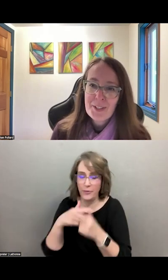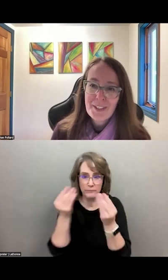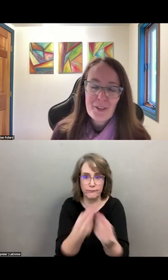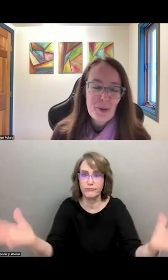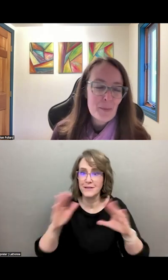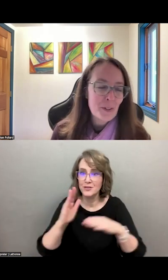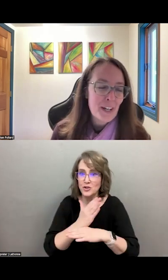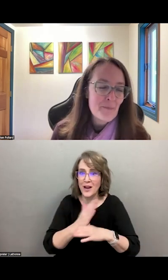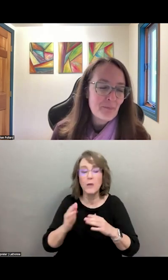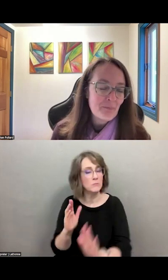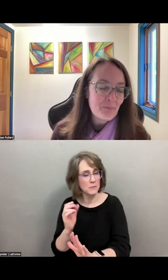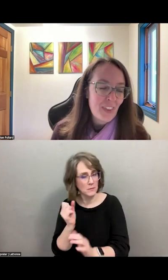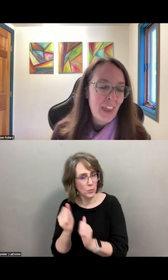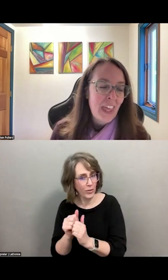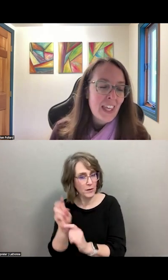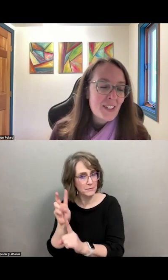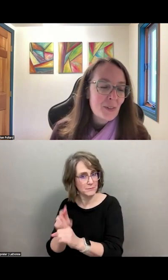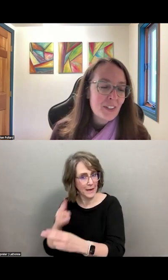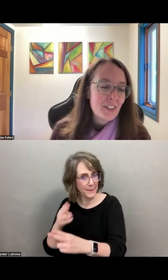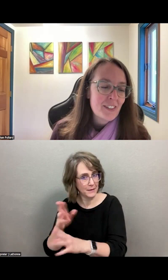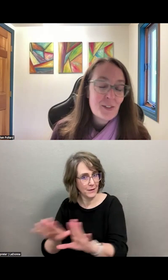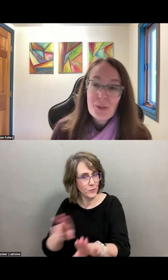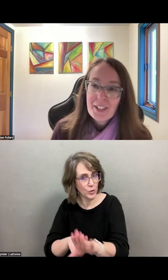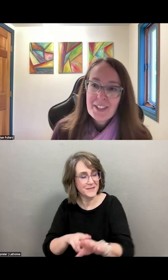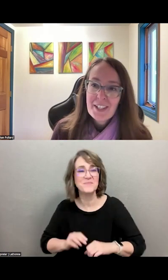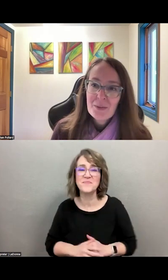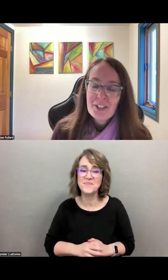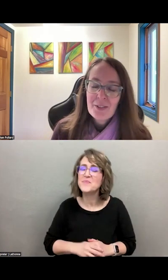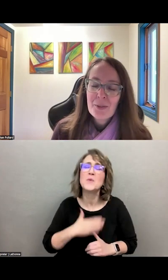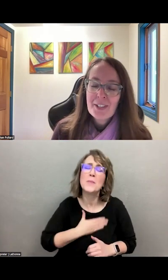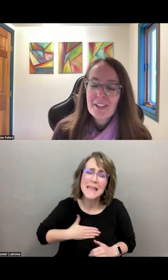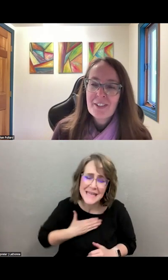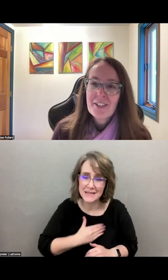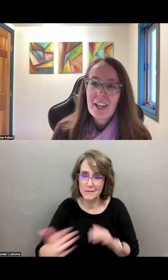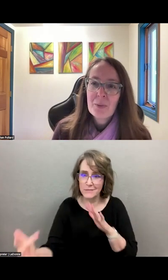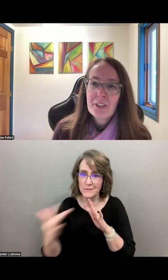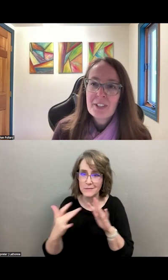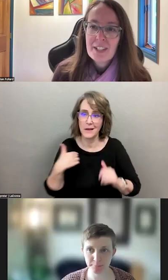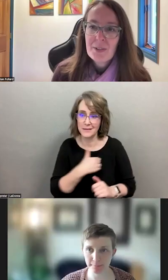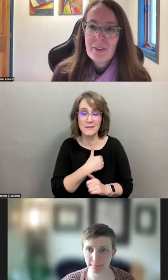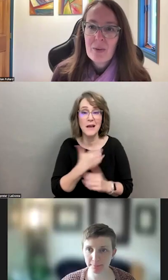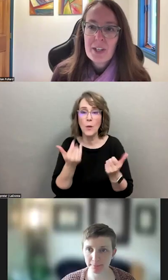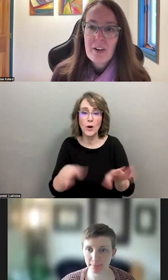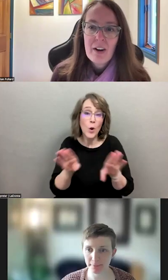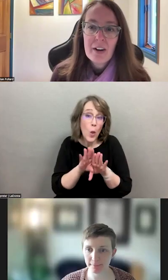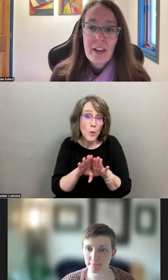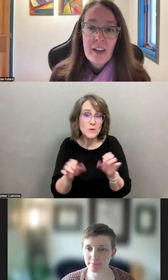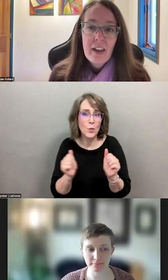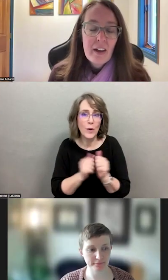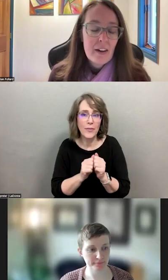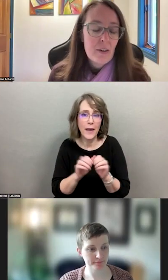of course, giving proper credit. So don't hesitate to reach out to us. And I'll just end with a teaser that we